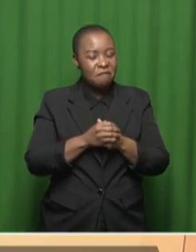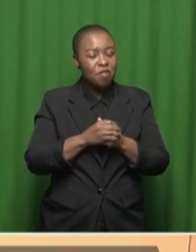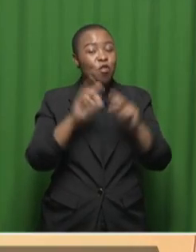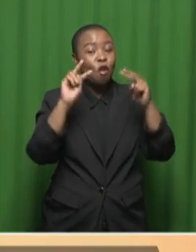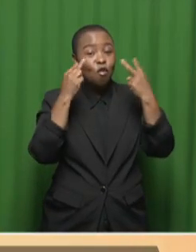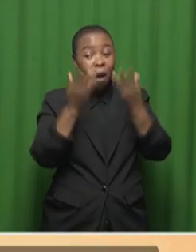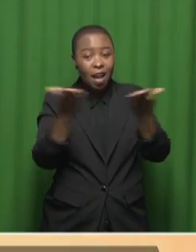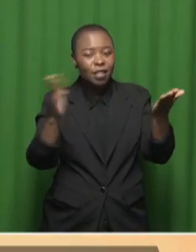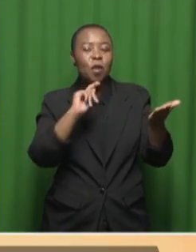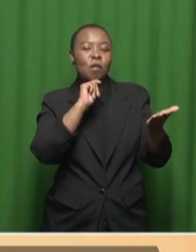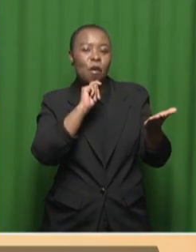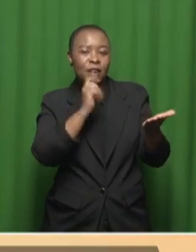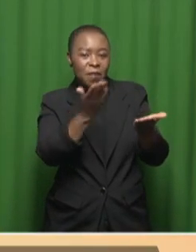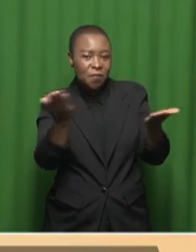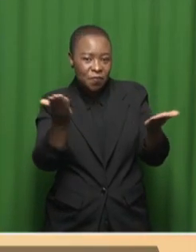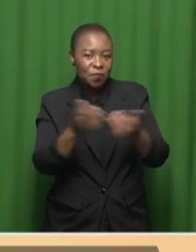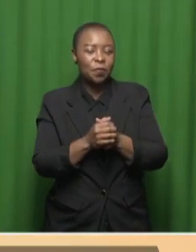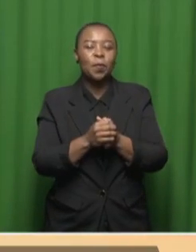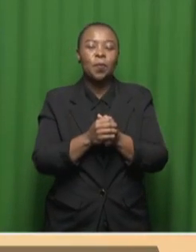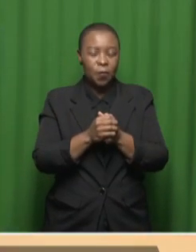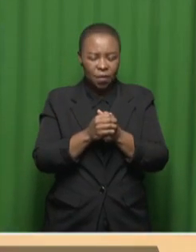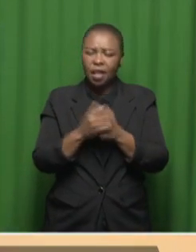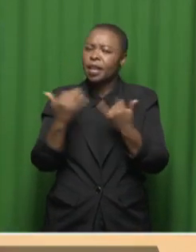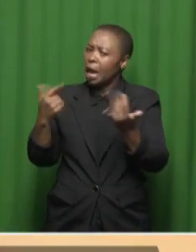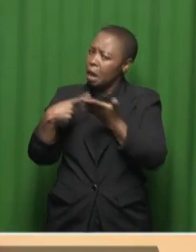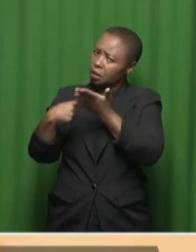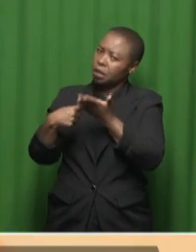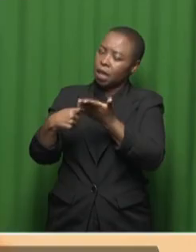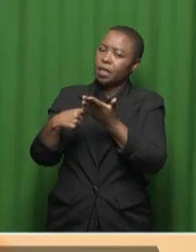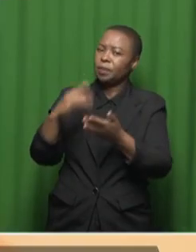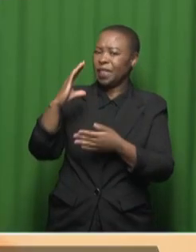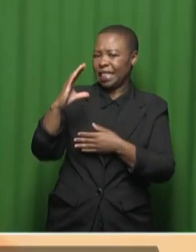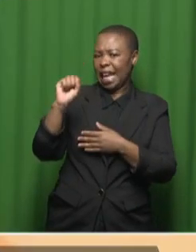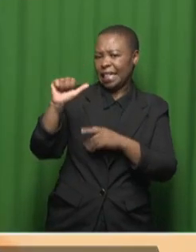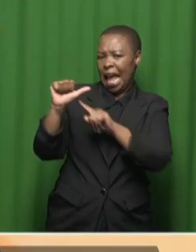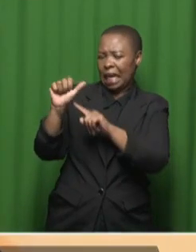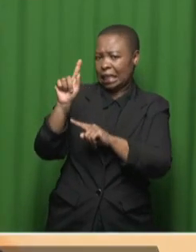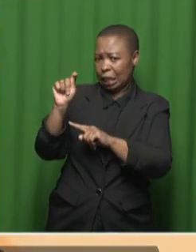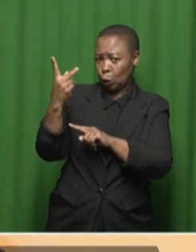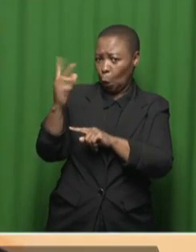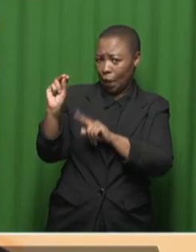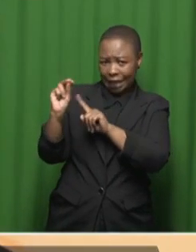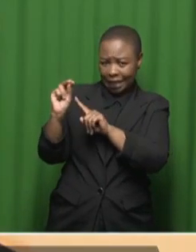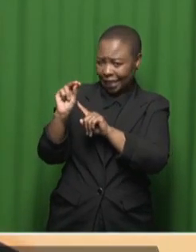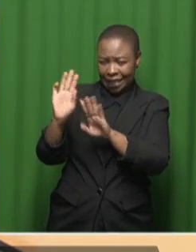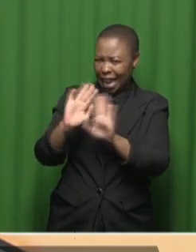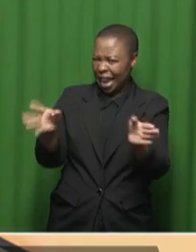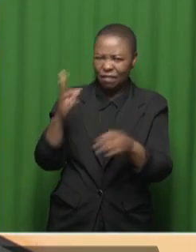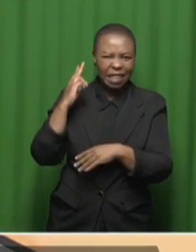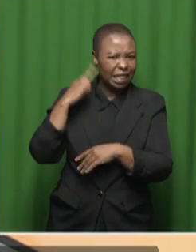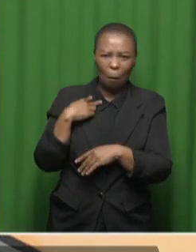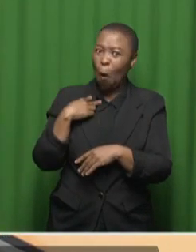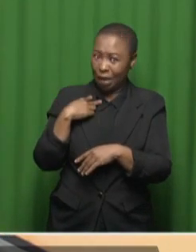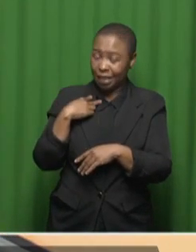viewers. Wanele, let's start our discussion and talk about how the CSA T20 has never disappointed in terms of the action